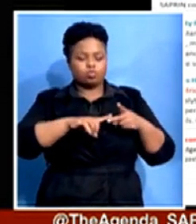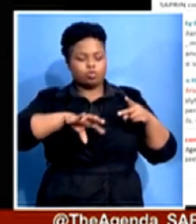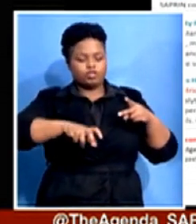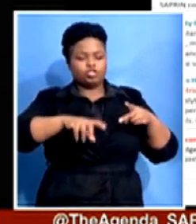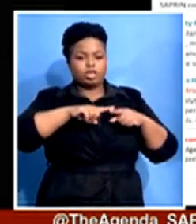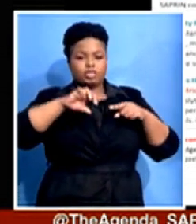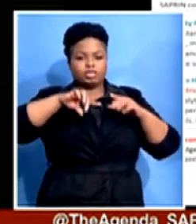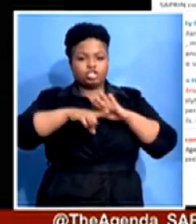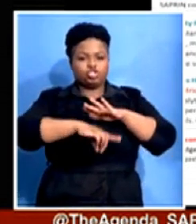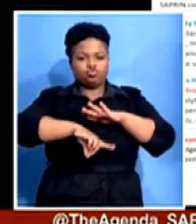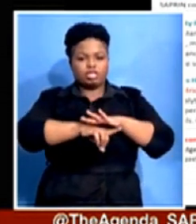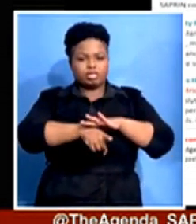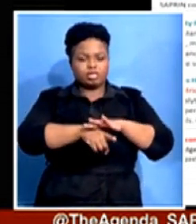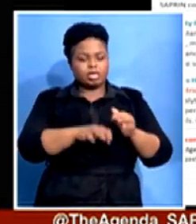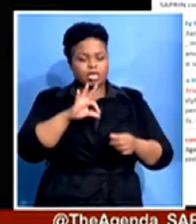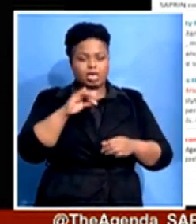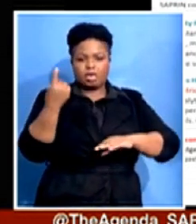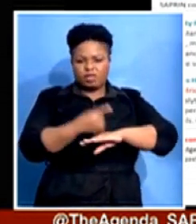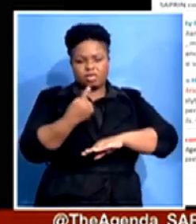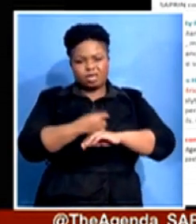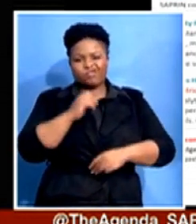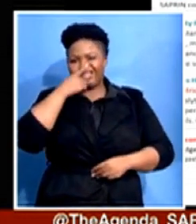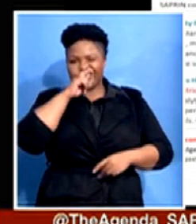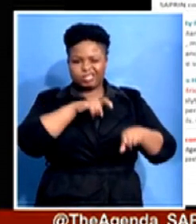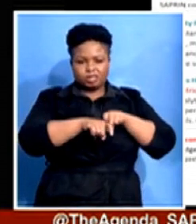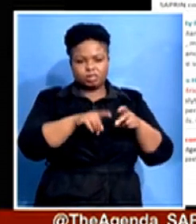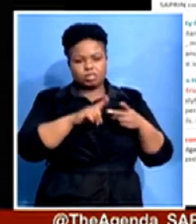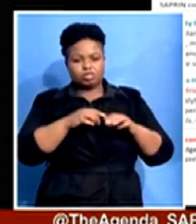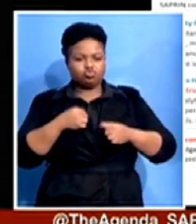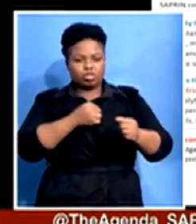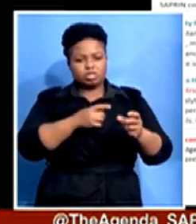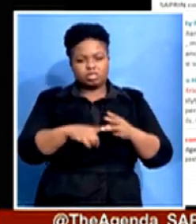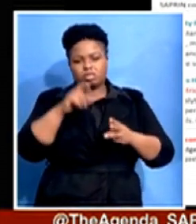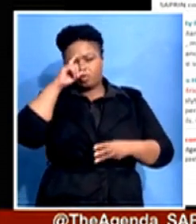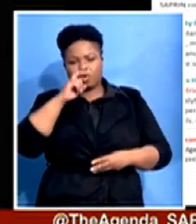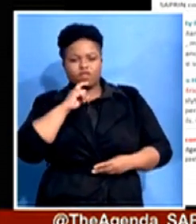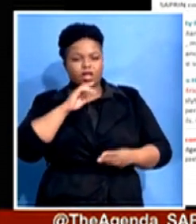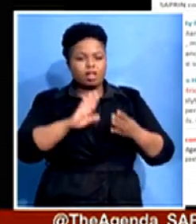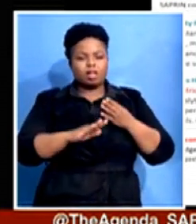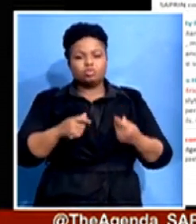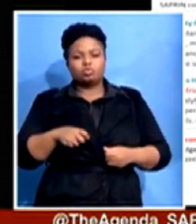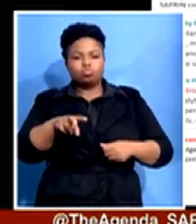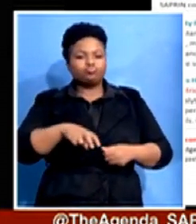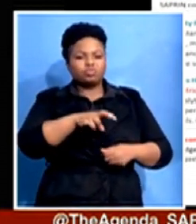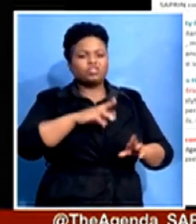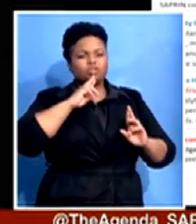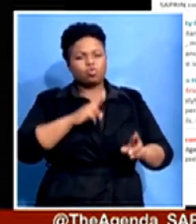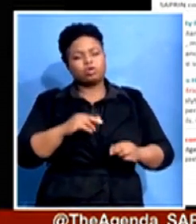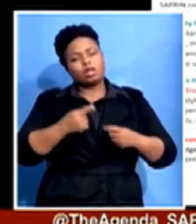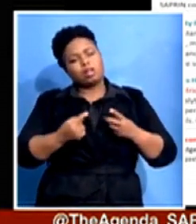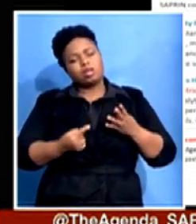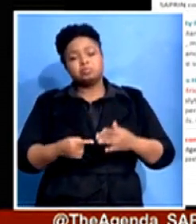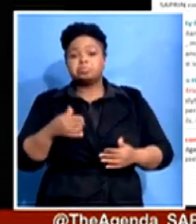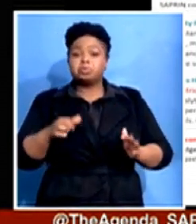trends, testing and strategies, district profiles, mobility reports, and these were very, very useful to monitor curfews